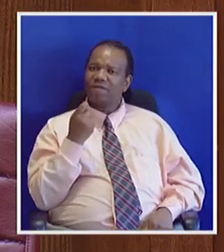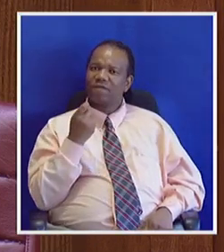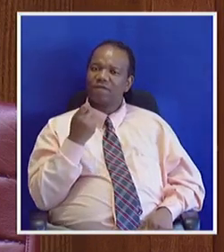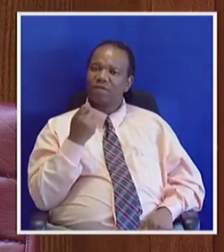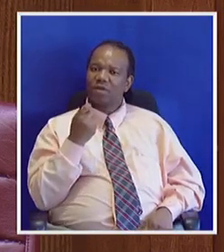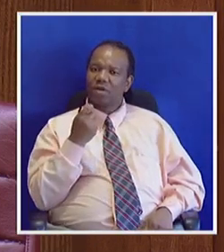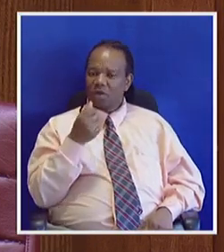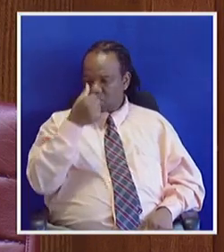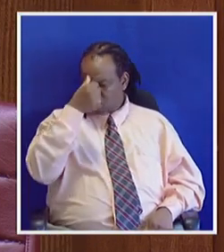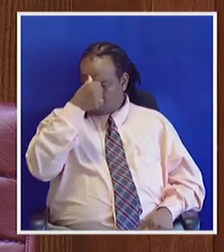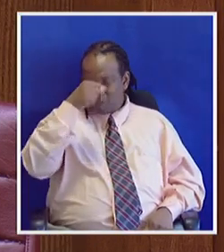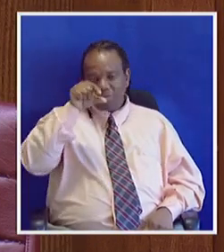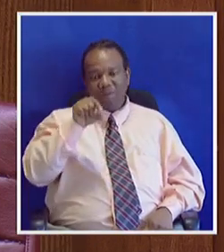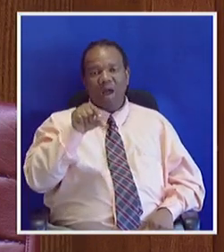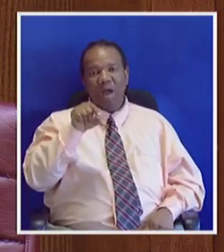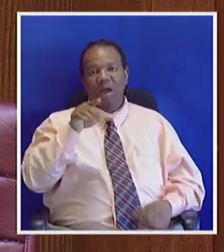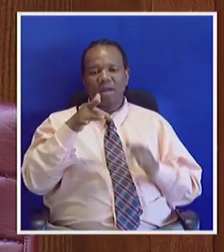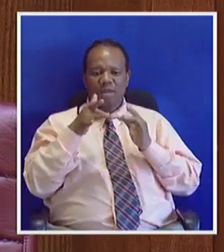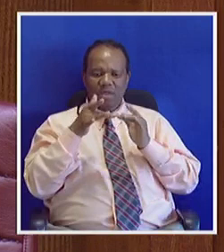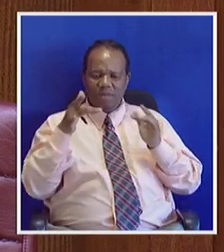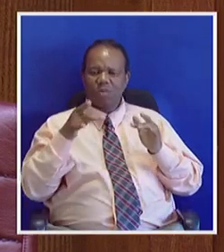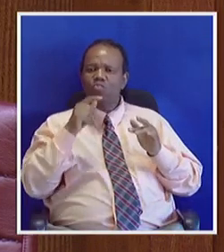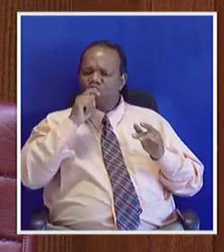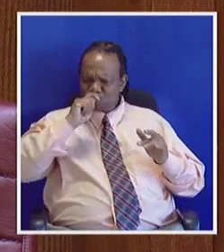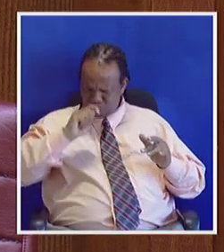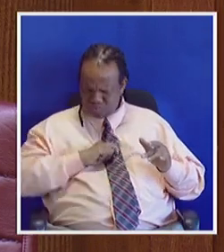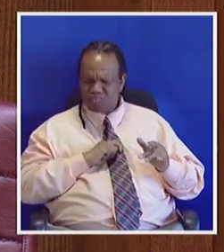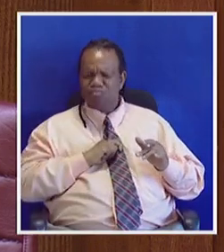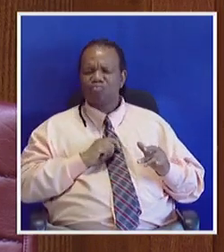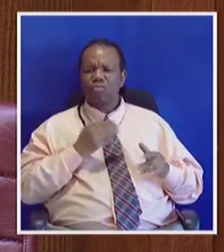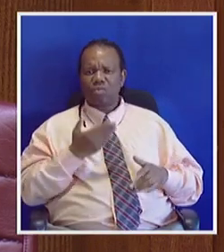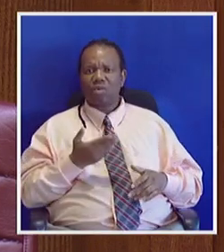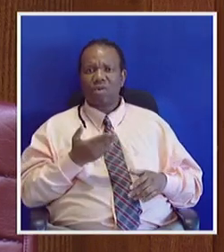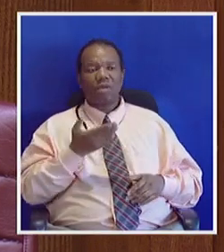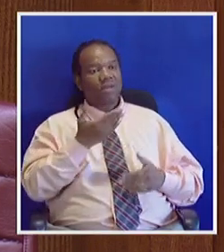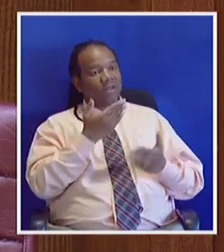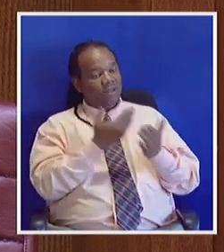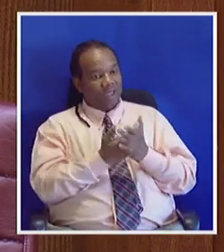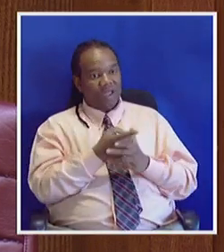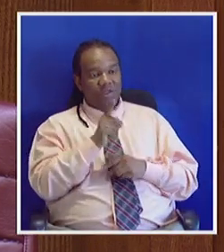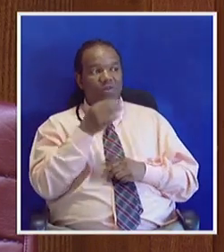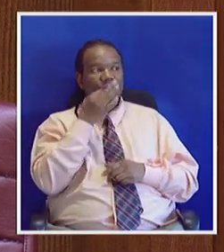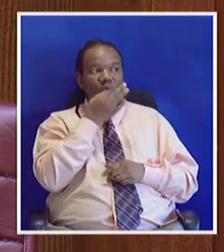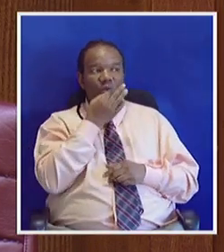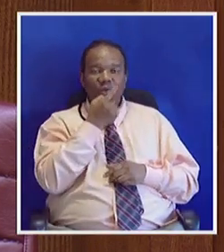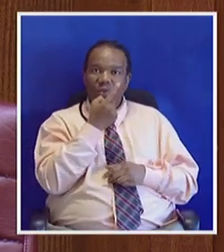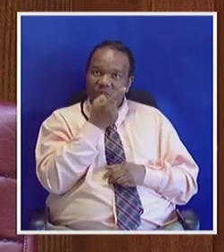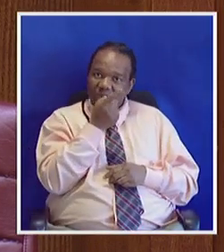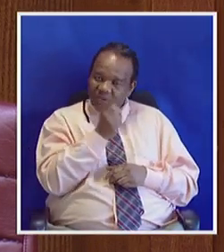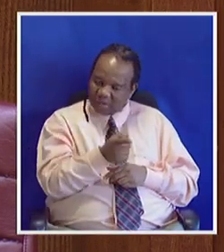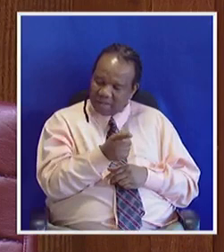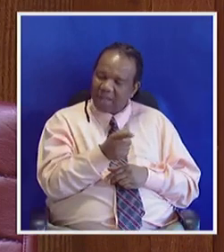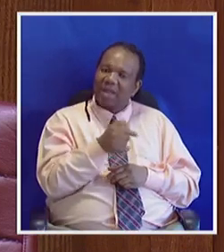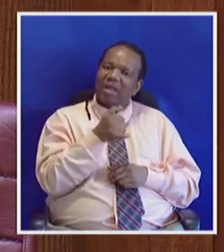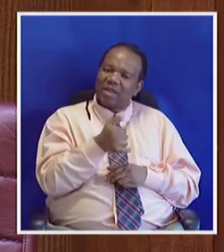leaked emails are authentic. Can you go on record today that it is indeed authentic? And